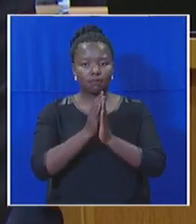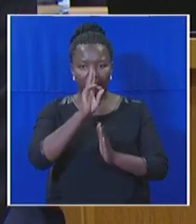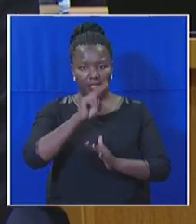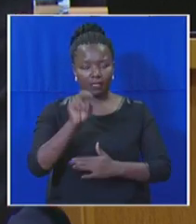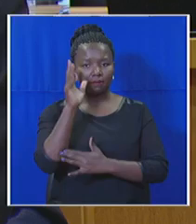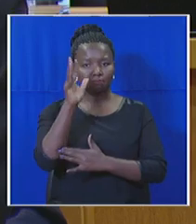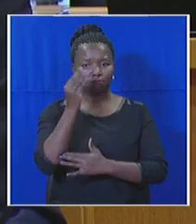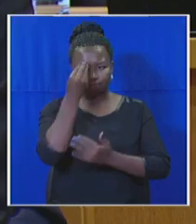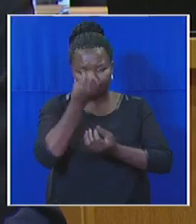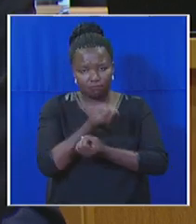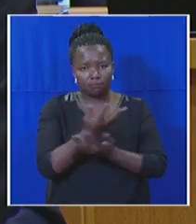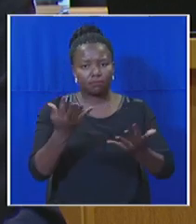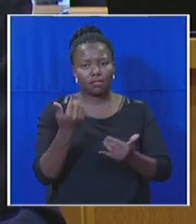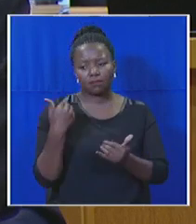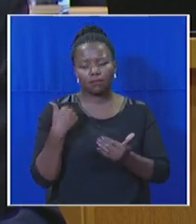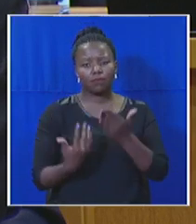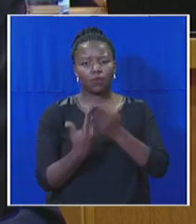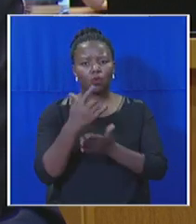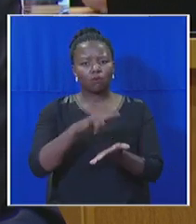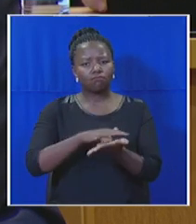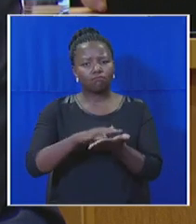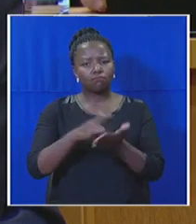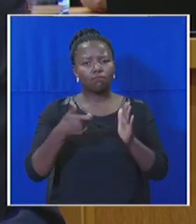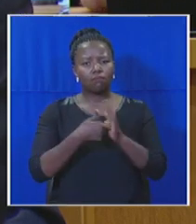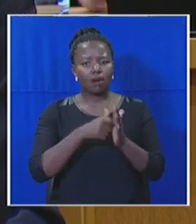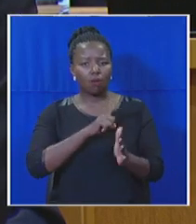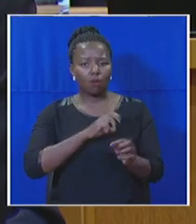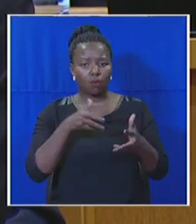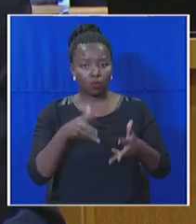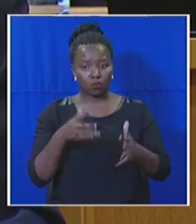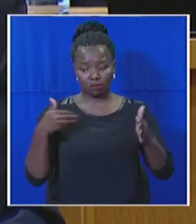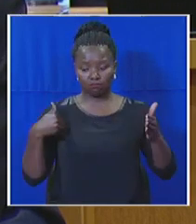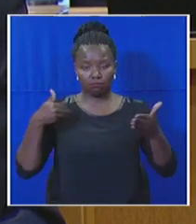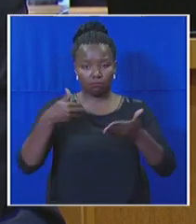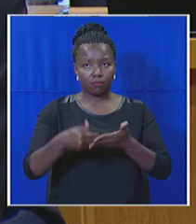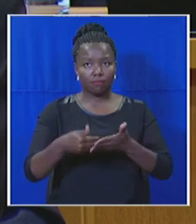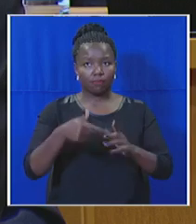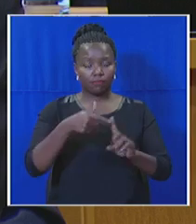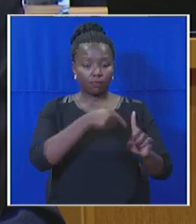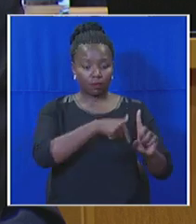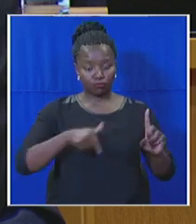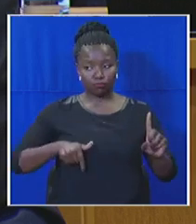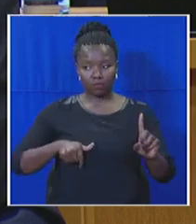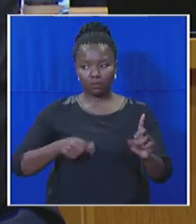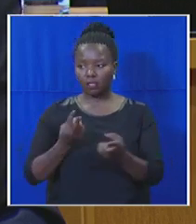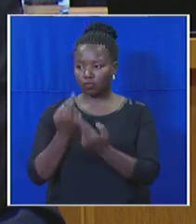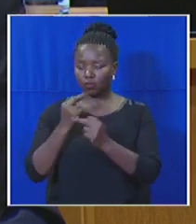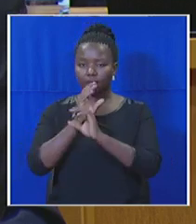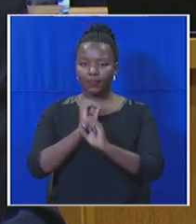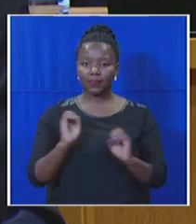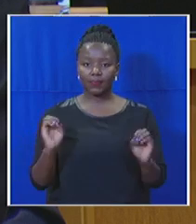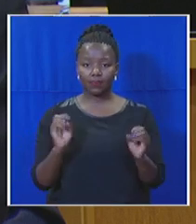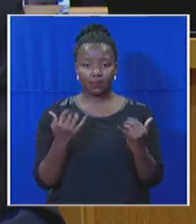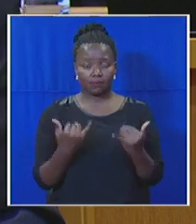House clarifying his stance on the new VIP aircraft. To date, we have not received a response to that letter, and we believe it's in the